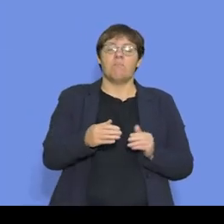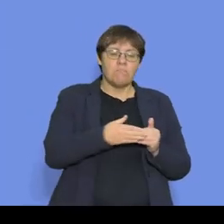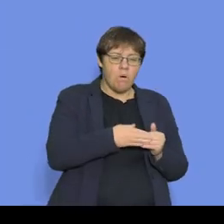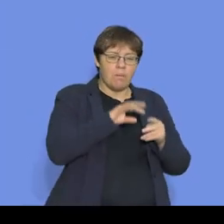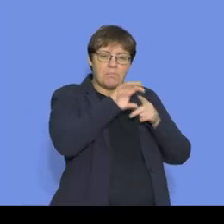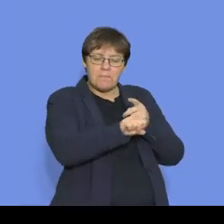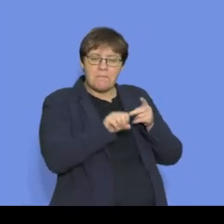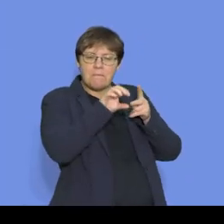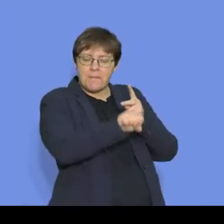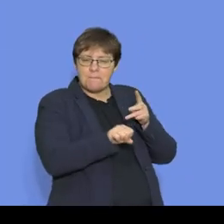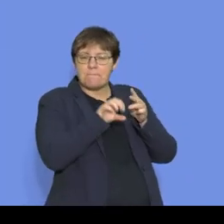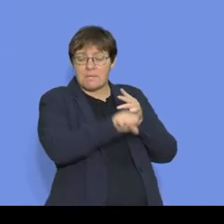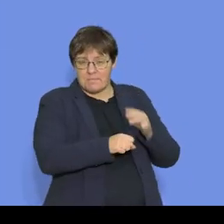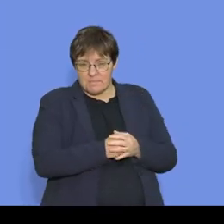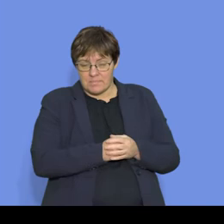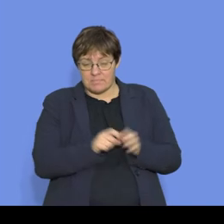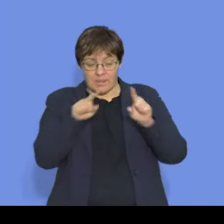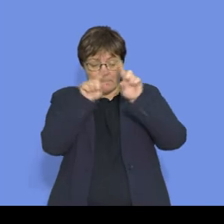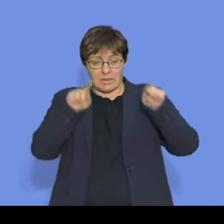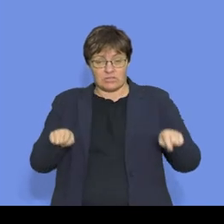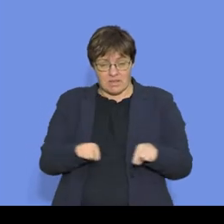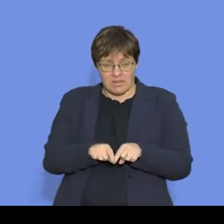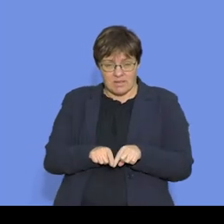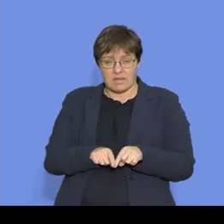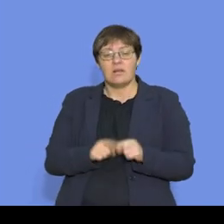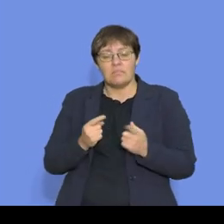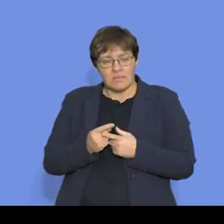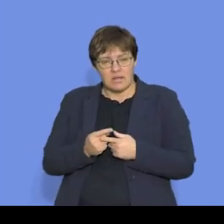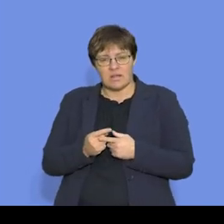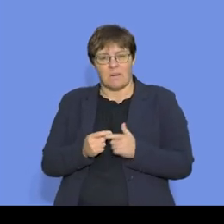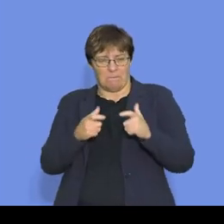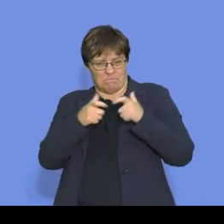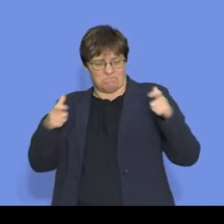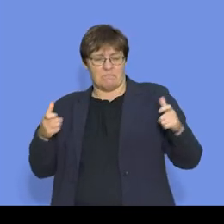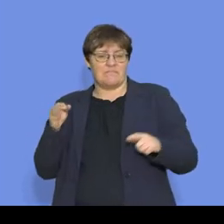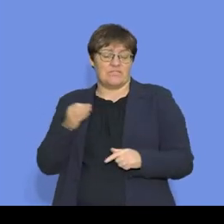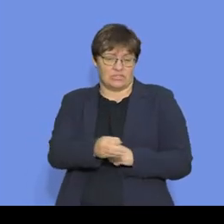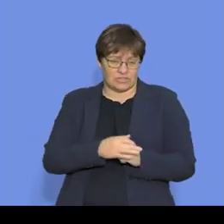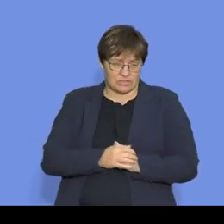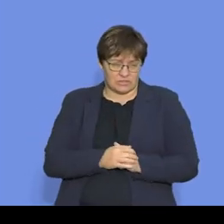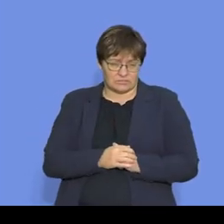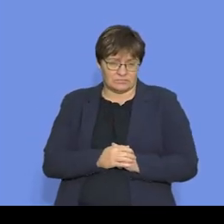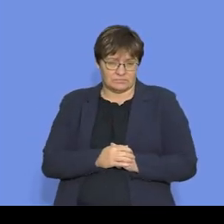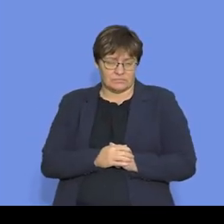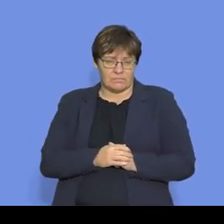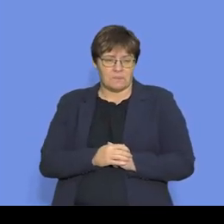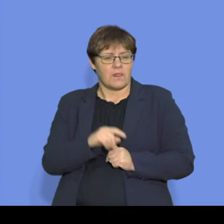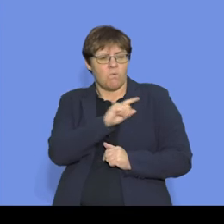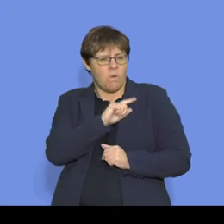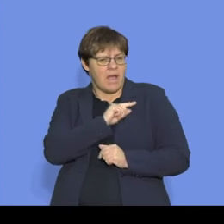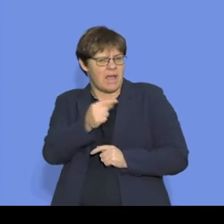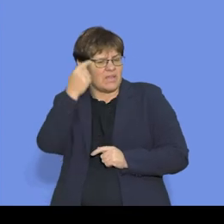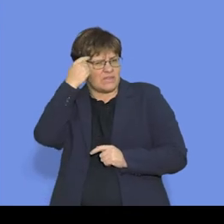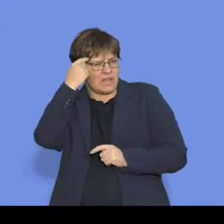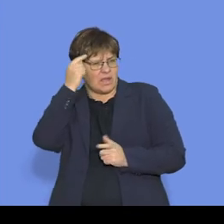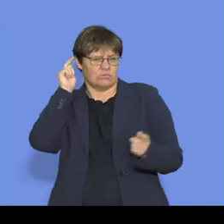of these have been discovered. And if you look at the picture, you can see they're actually quite large fish. And one of the